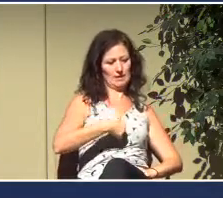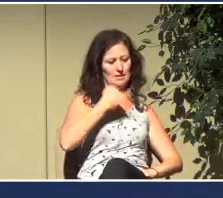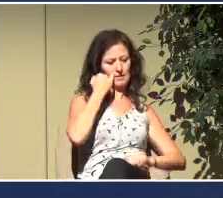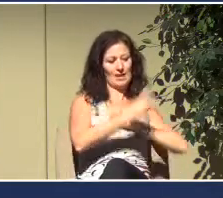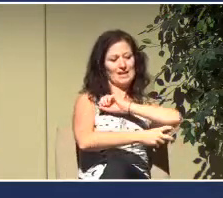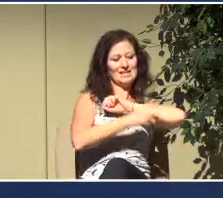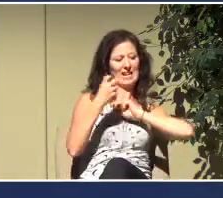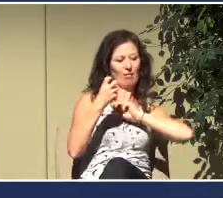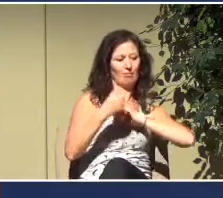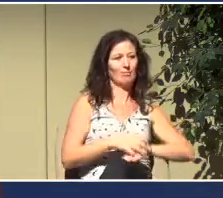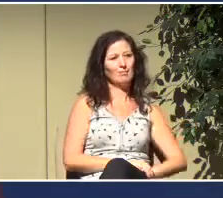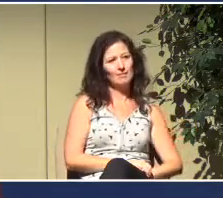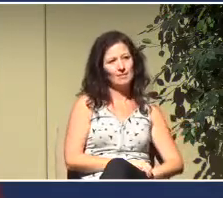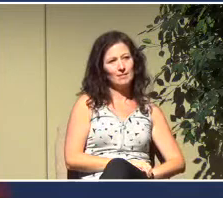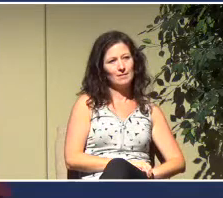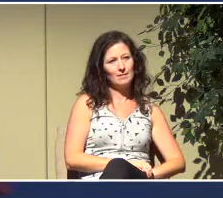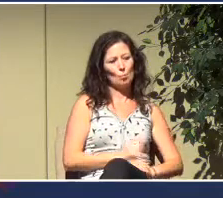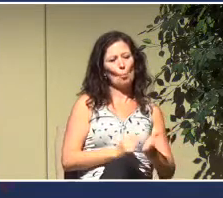once.